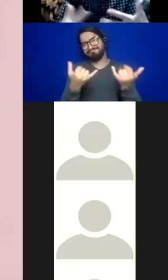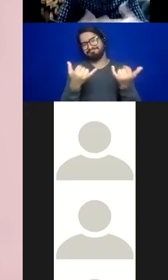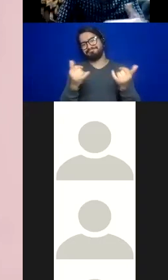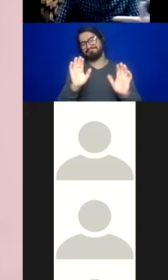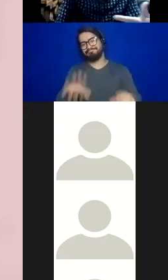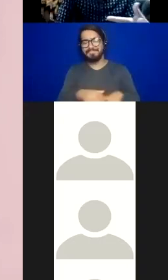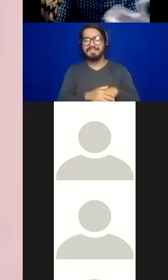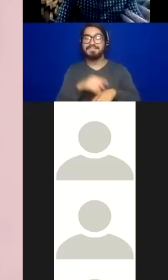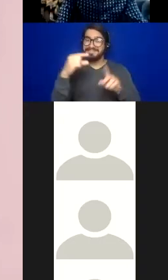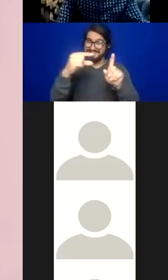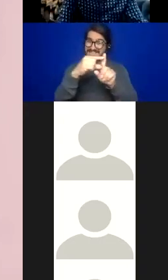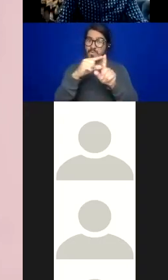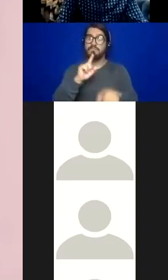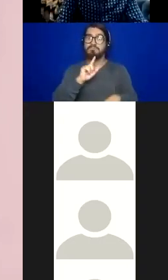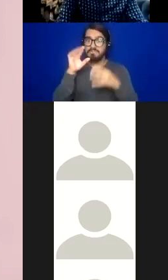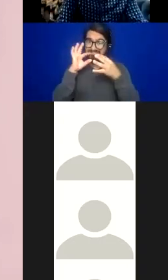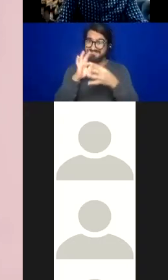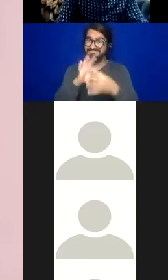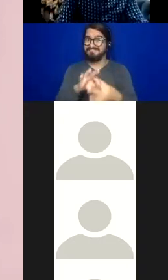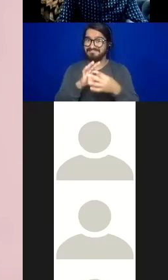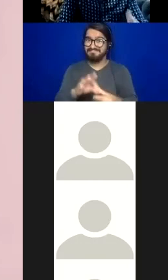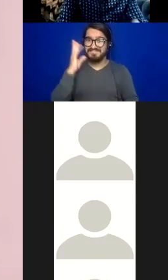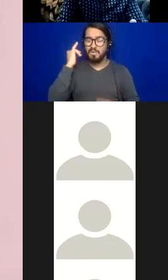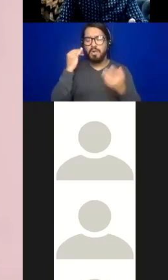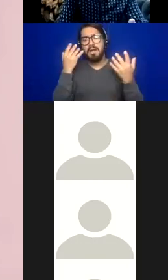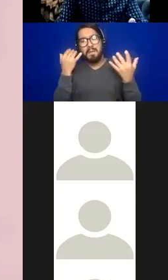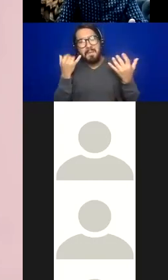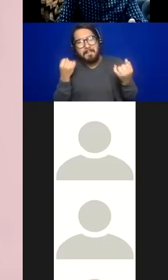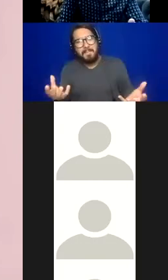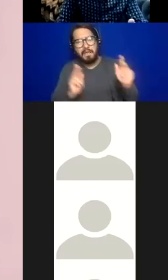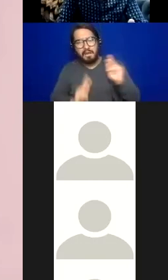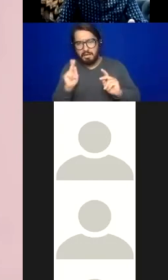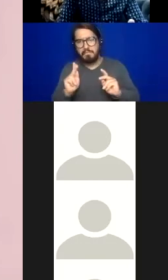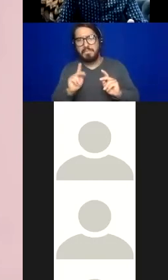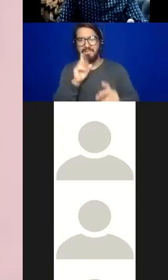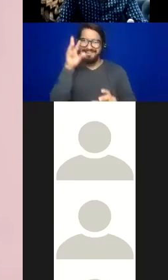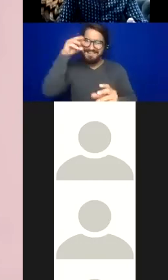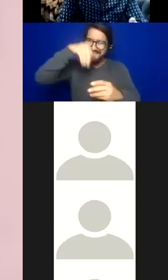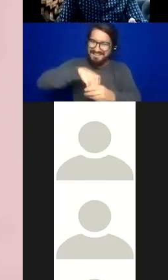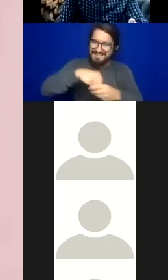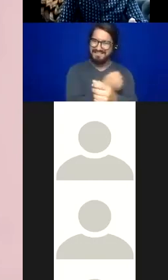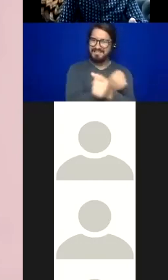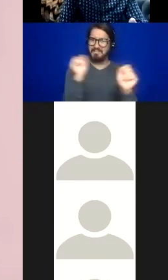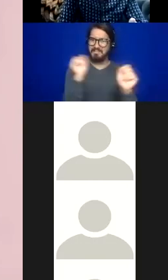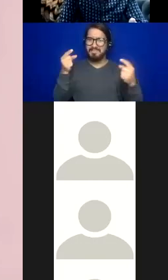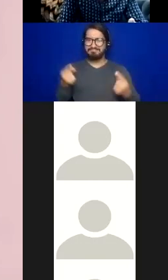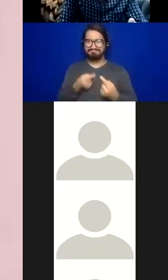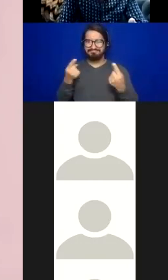that term is really relevant because many people experience engagement with the psychiatric system as a form of trauma.